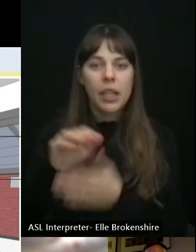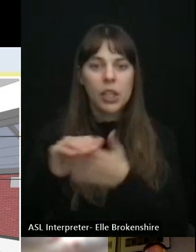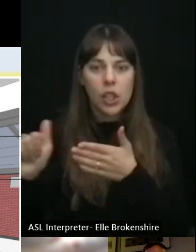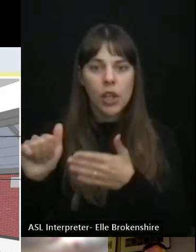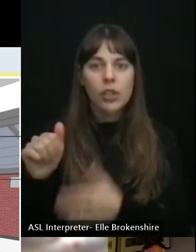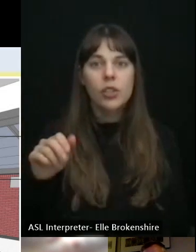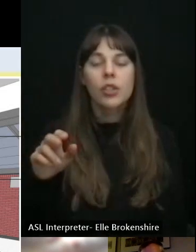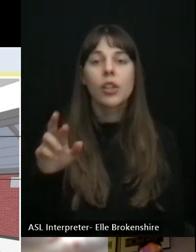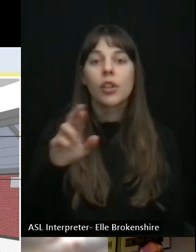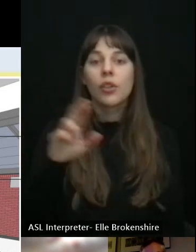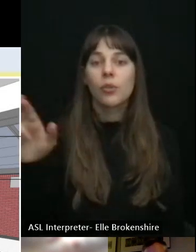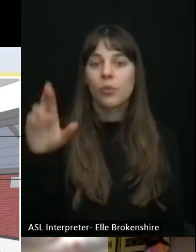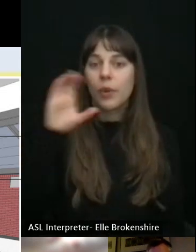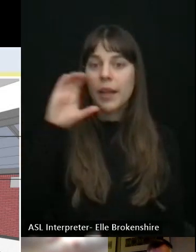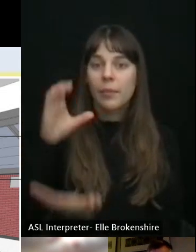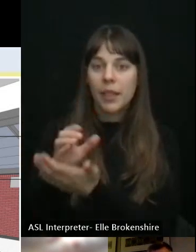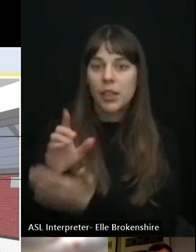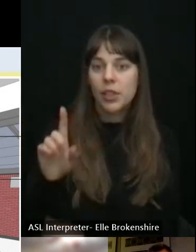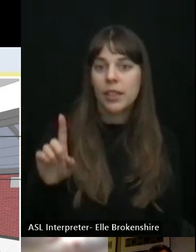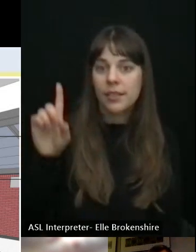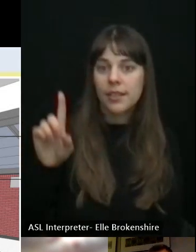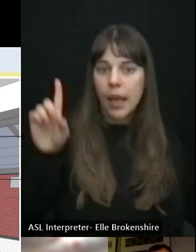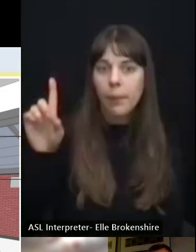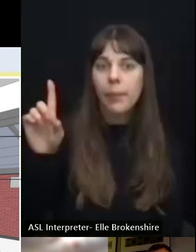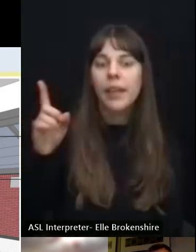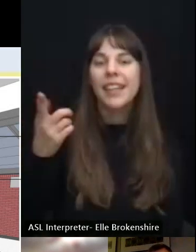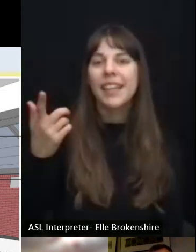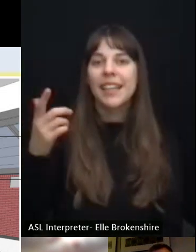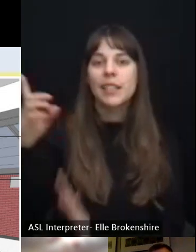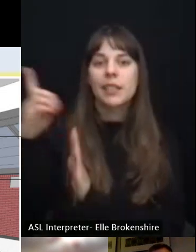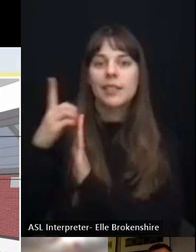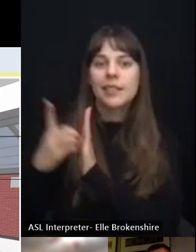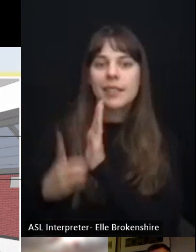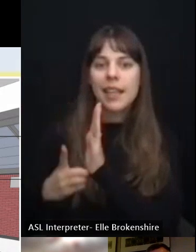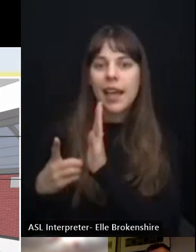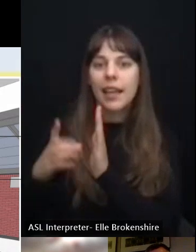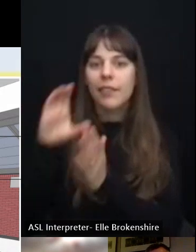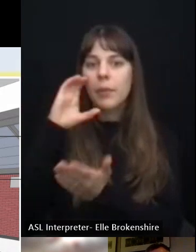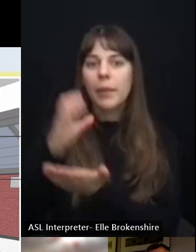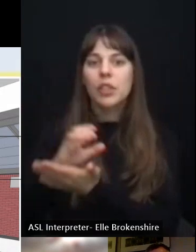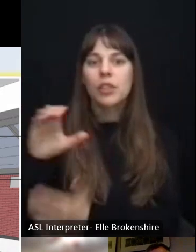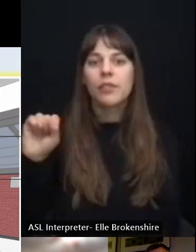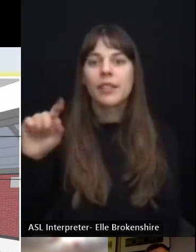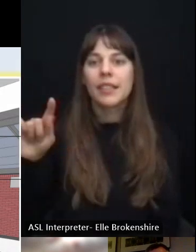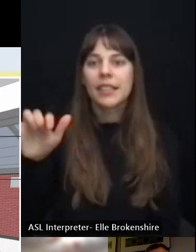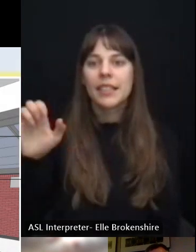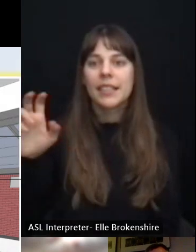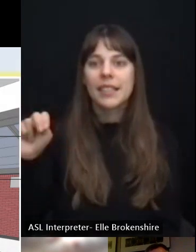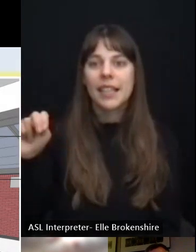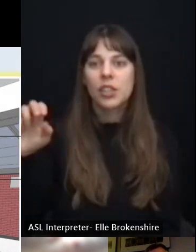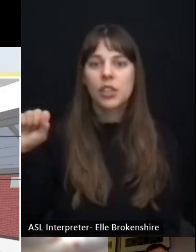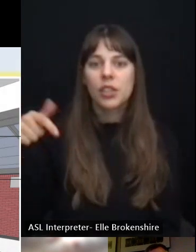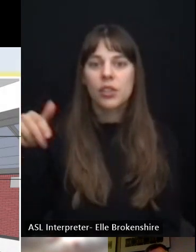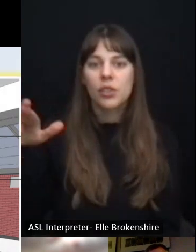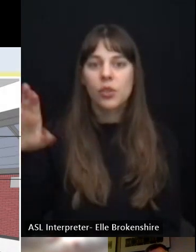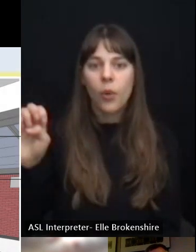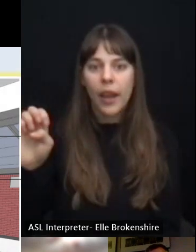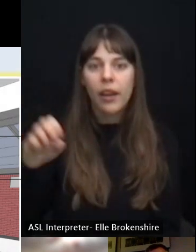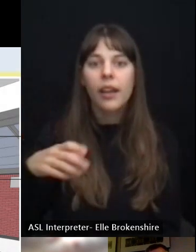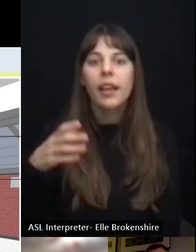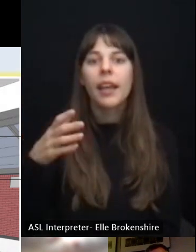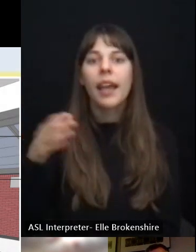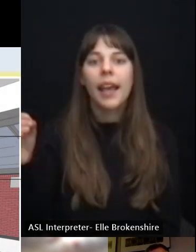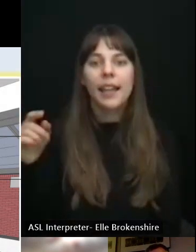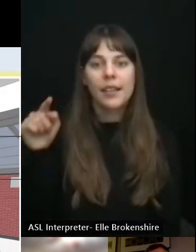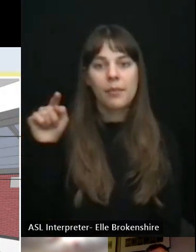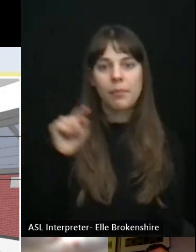left-hand side is a picture of the Panhandle Bridge for those that may not be familiar. Now, I do want to mention briefly with the Station Square